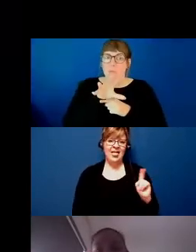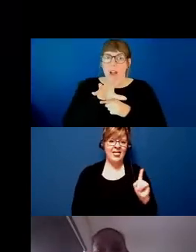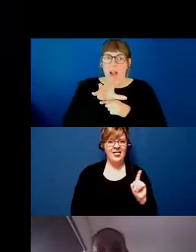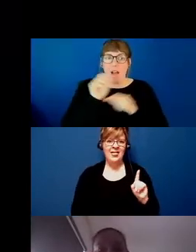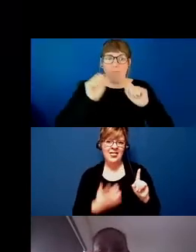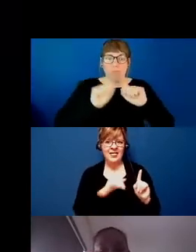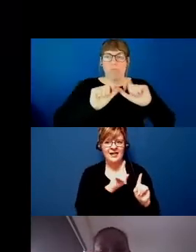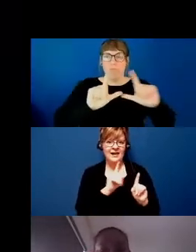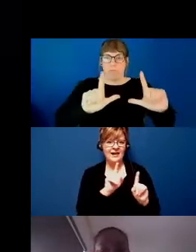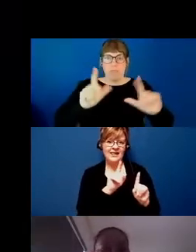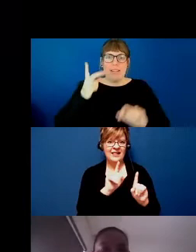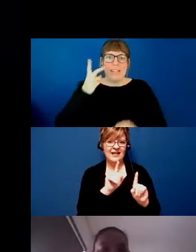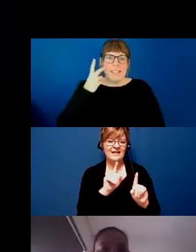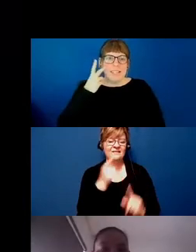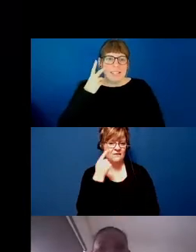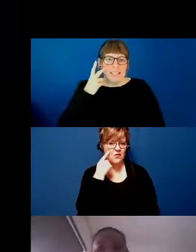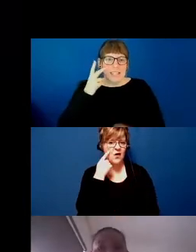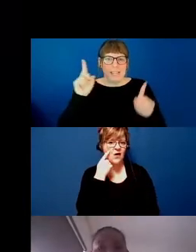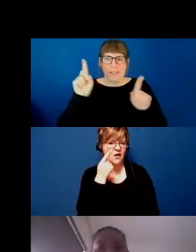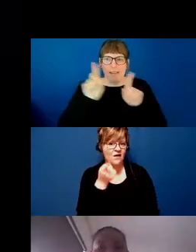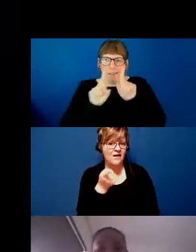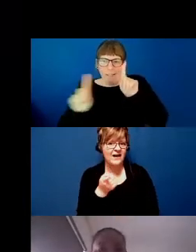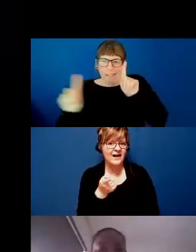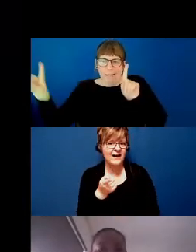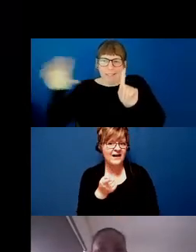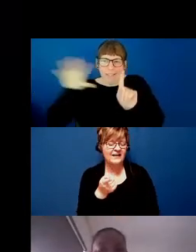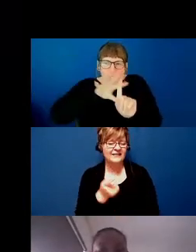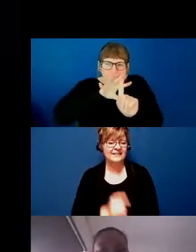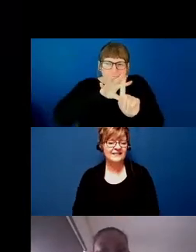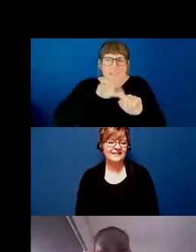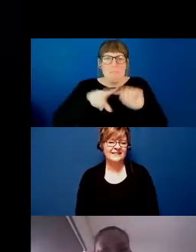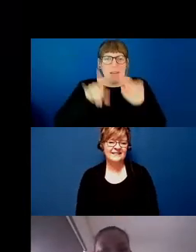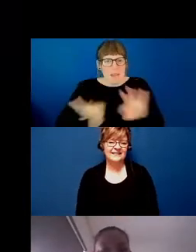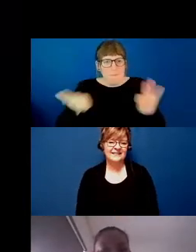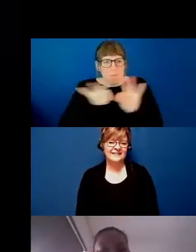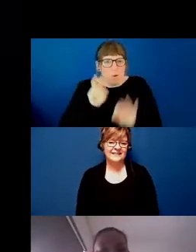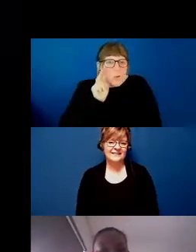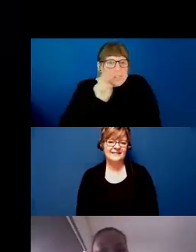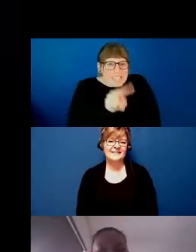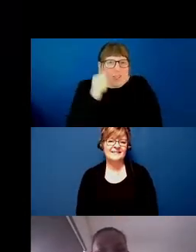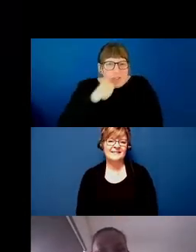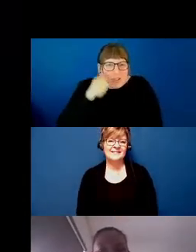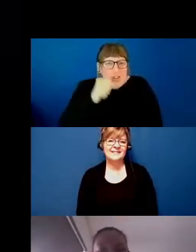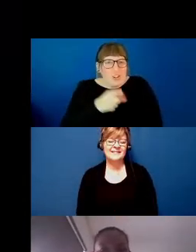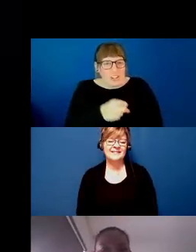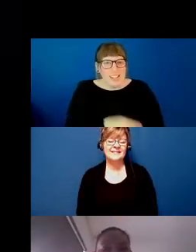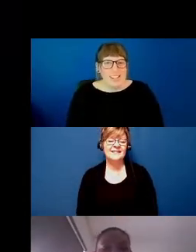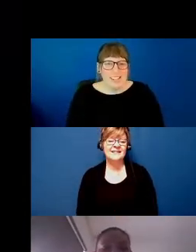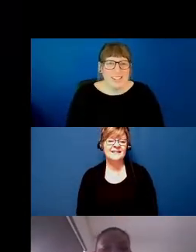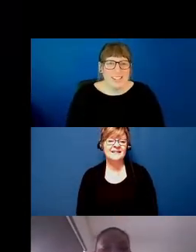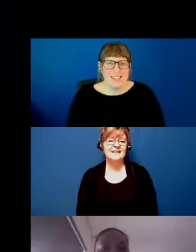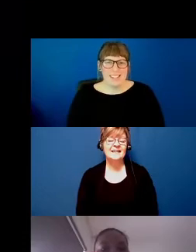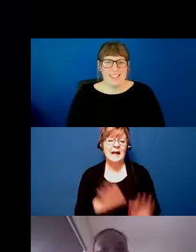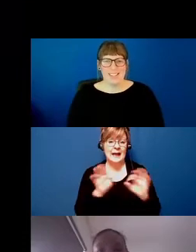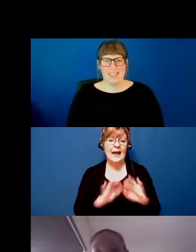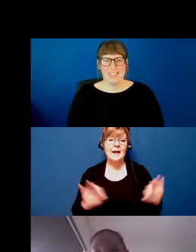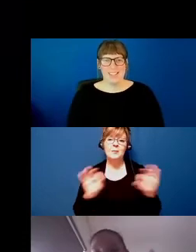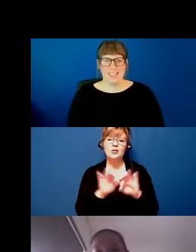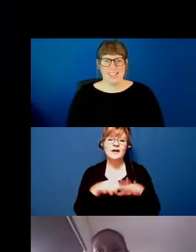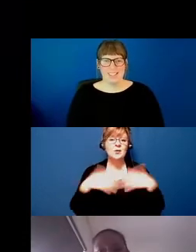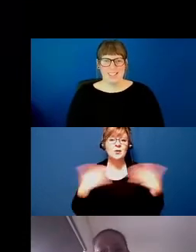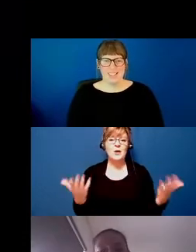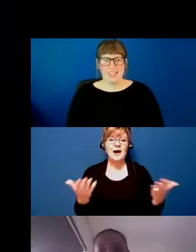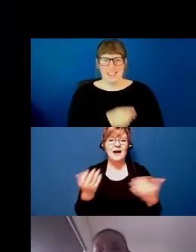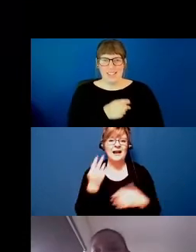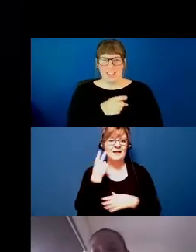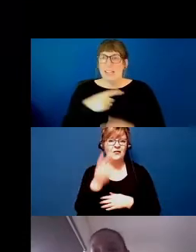that now I'm just sort of a half body, but really the importance is her on the stage. And she sort of was